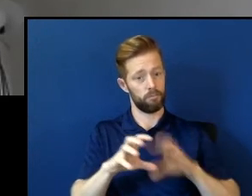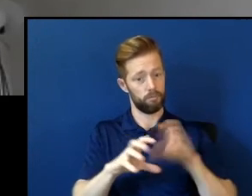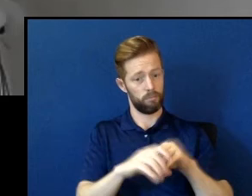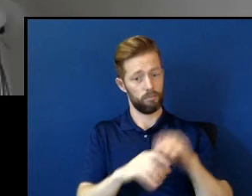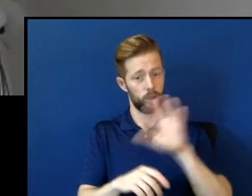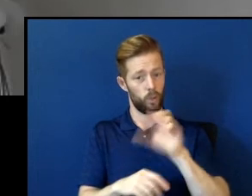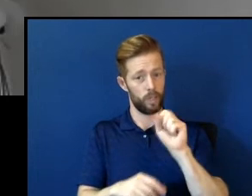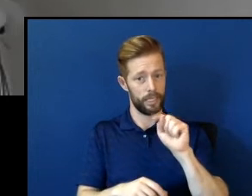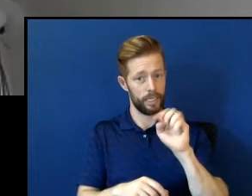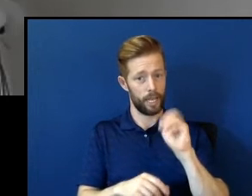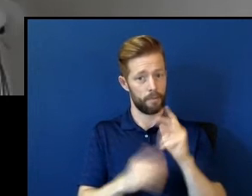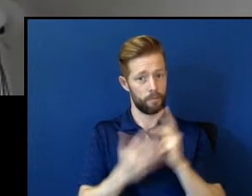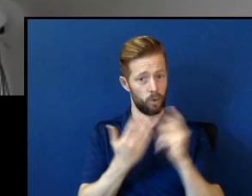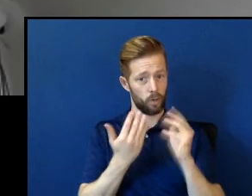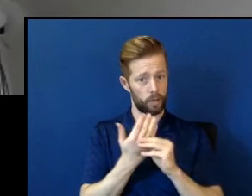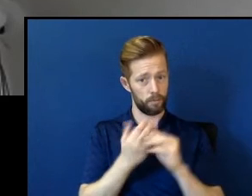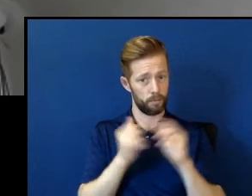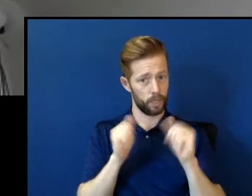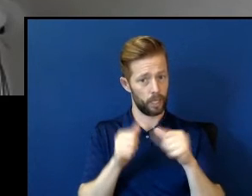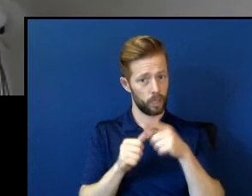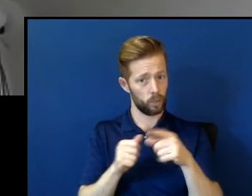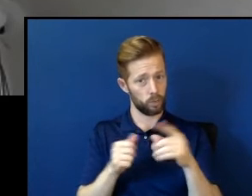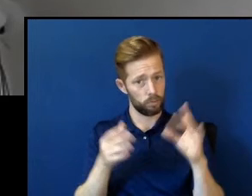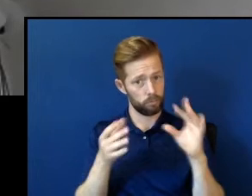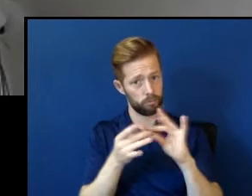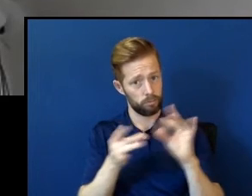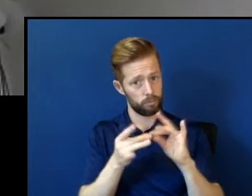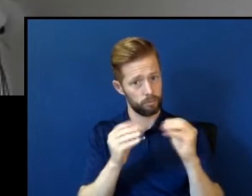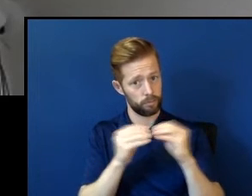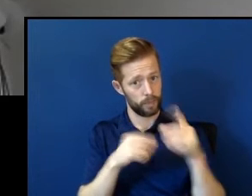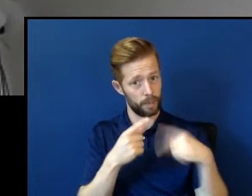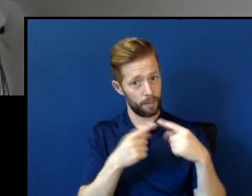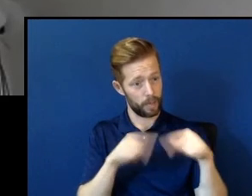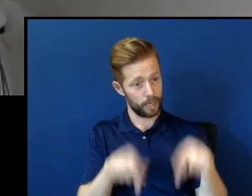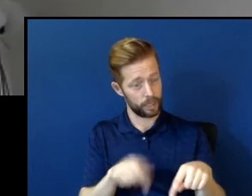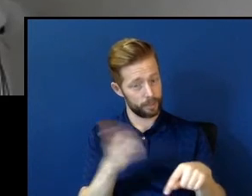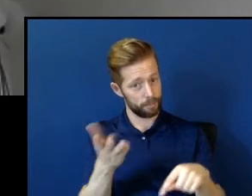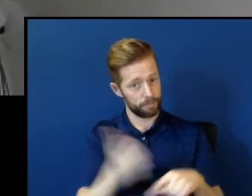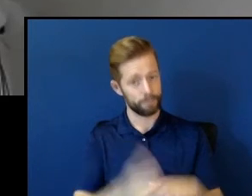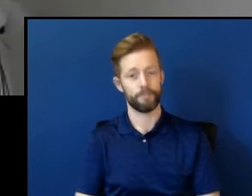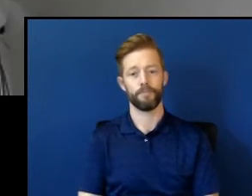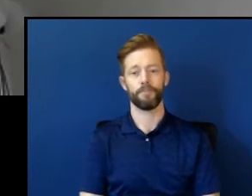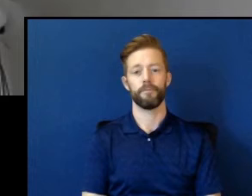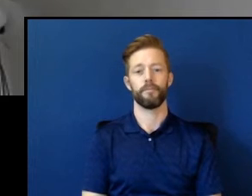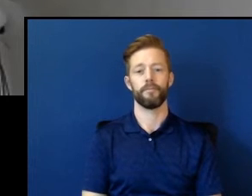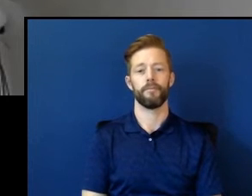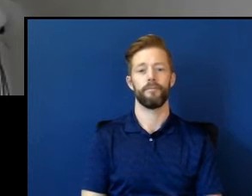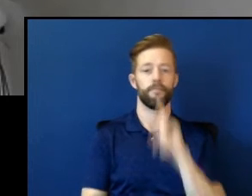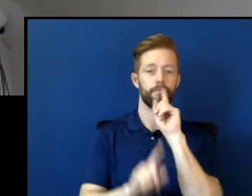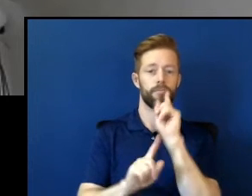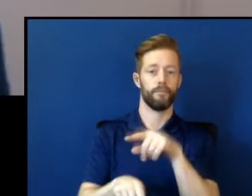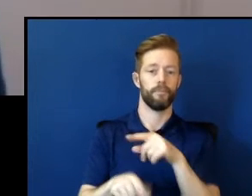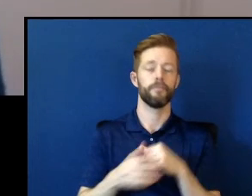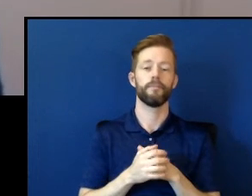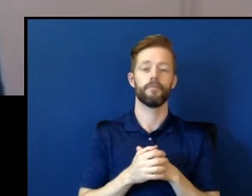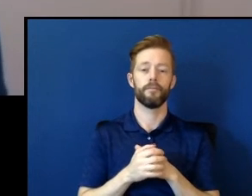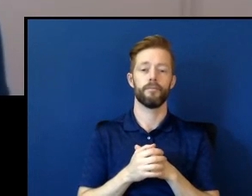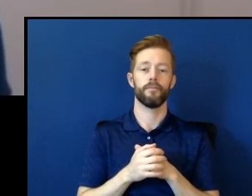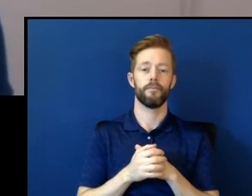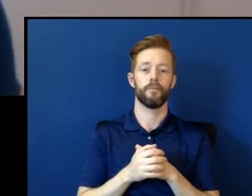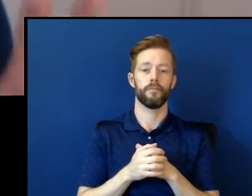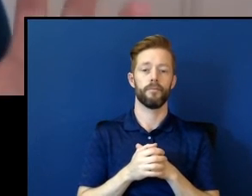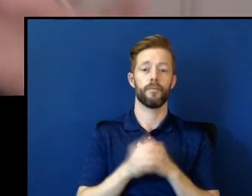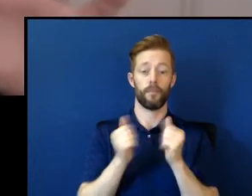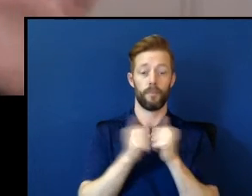also incorporated in your STEM program. So can you tell us a little bit more about this? Thank you. Yeah. So